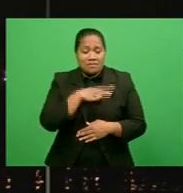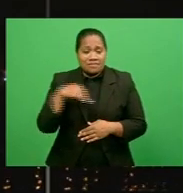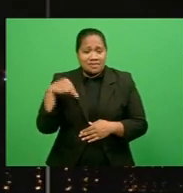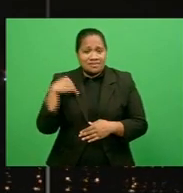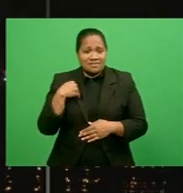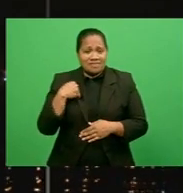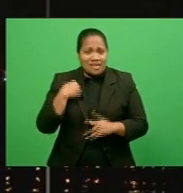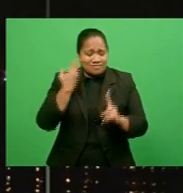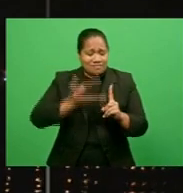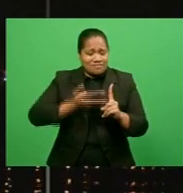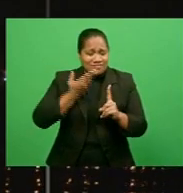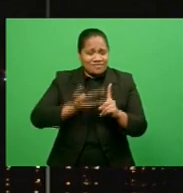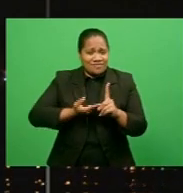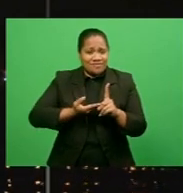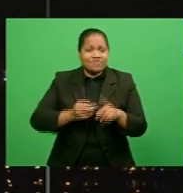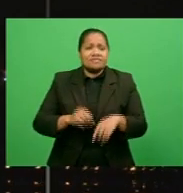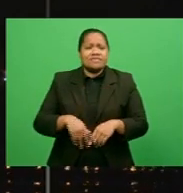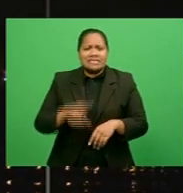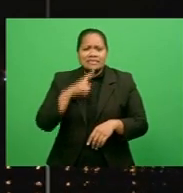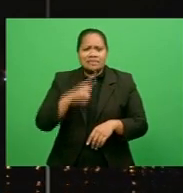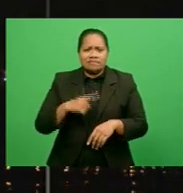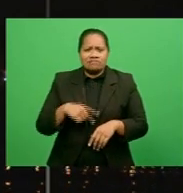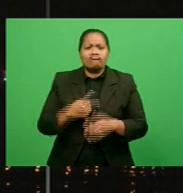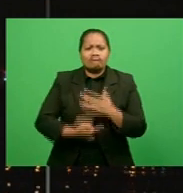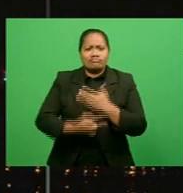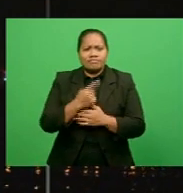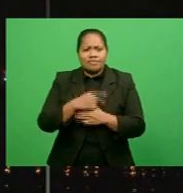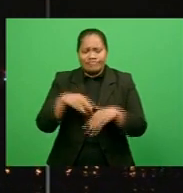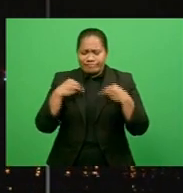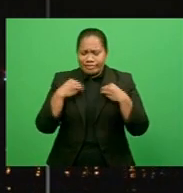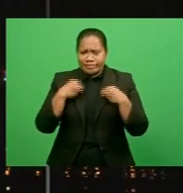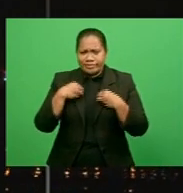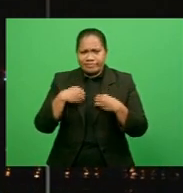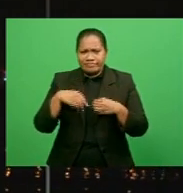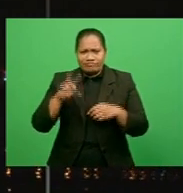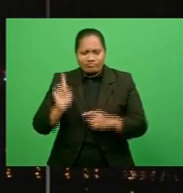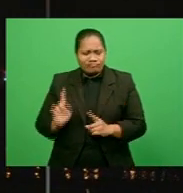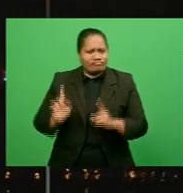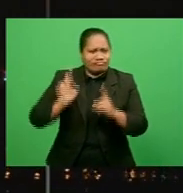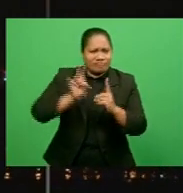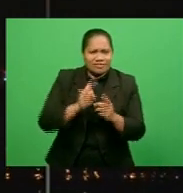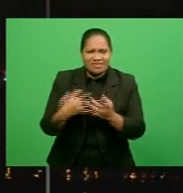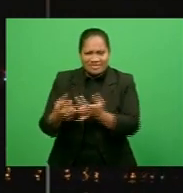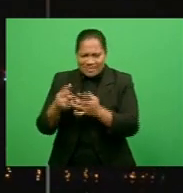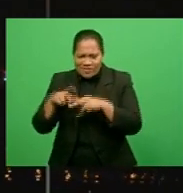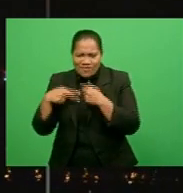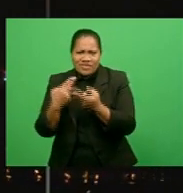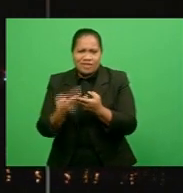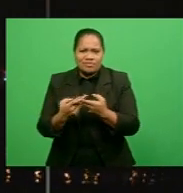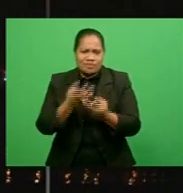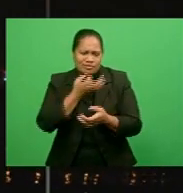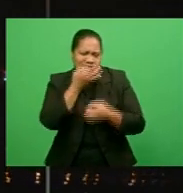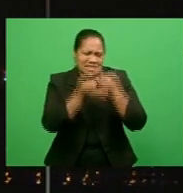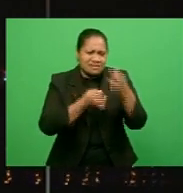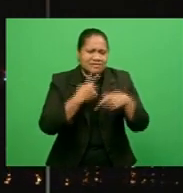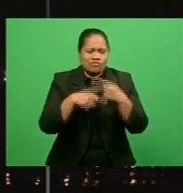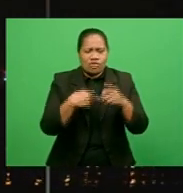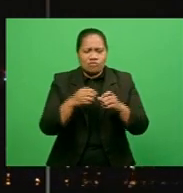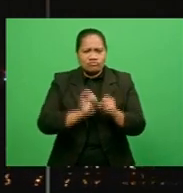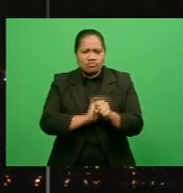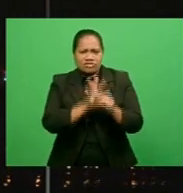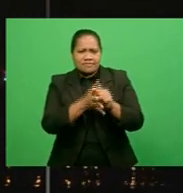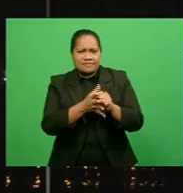Dr. Ifiremi Wanganambete says they have been approached by businesses, municipalities and even families inquiring about